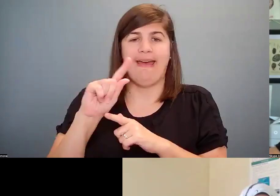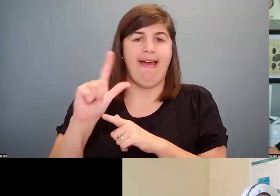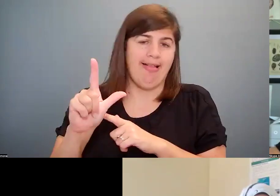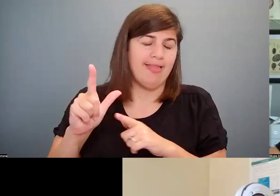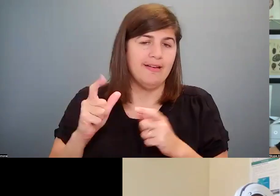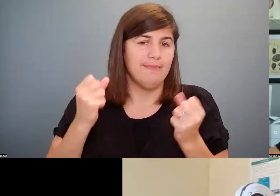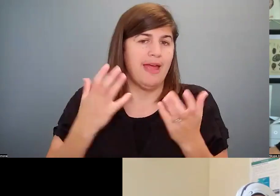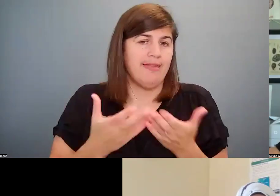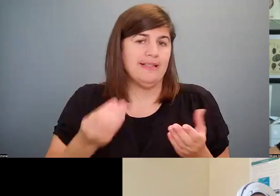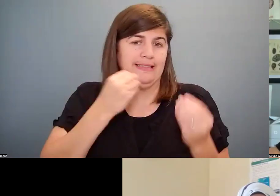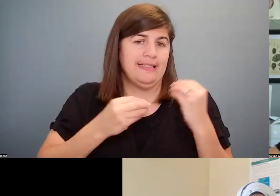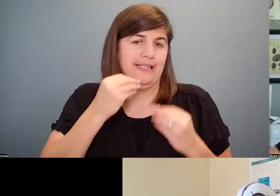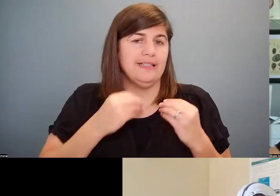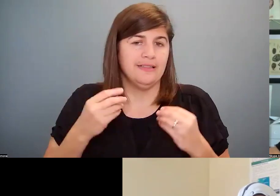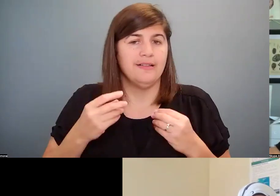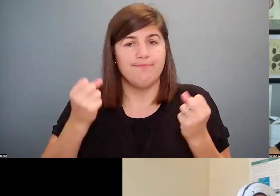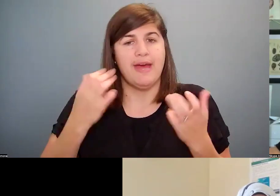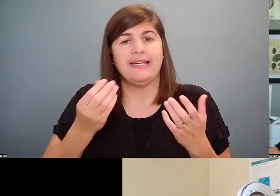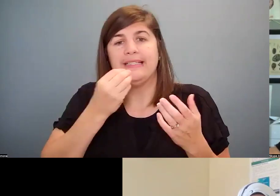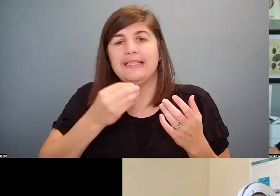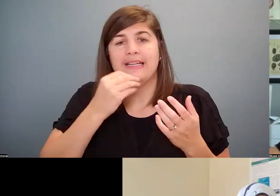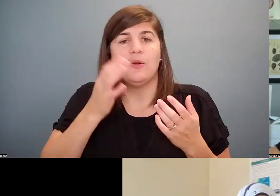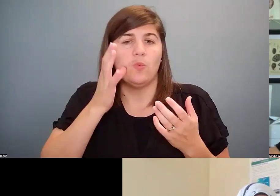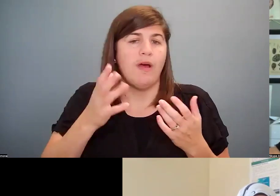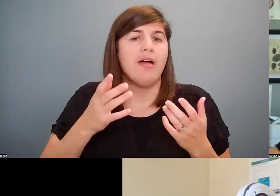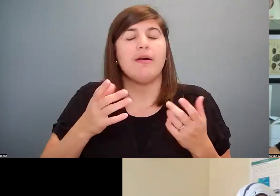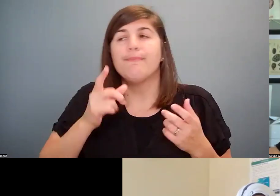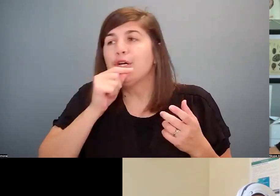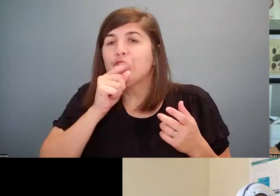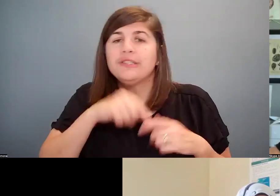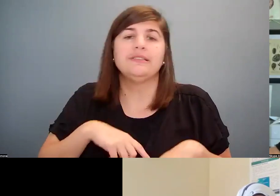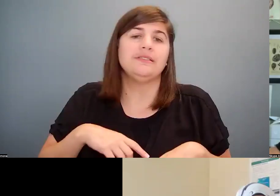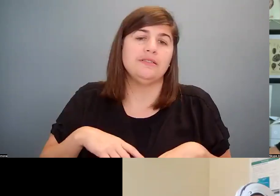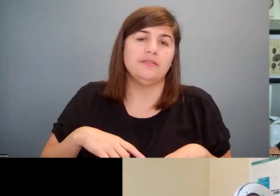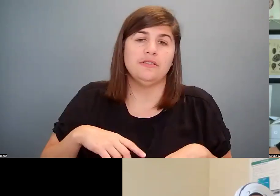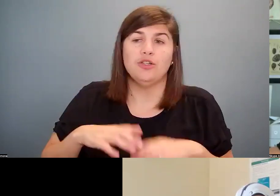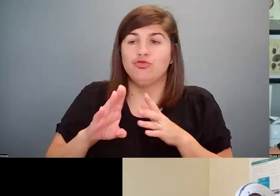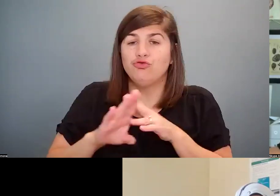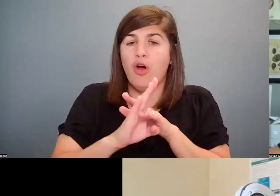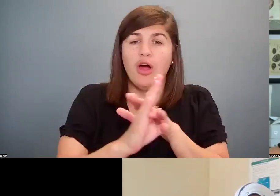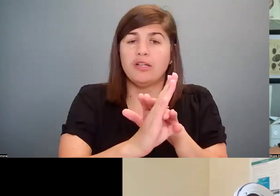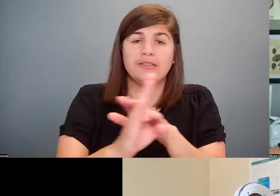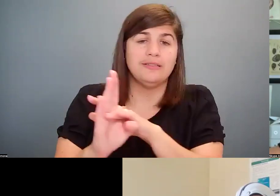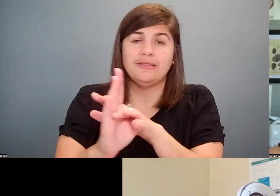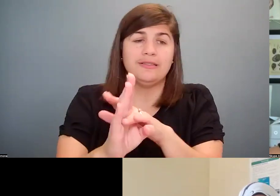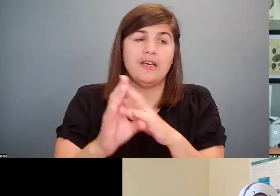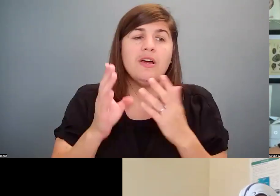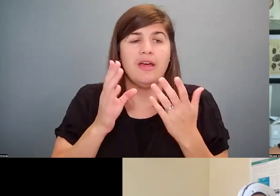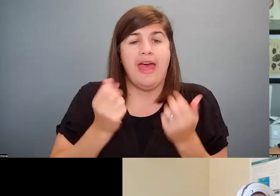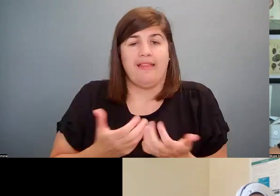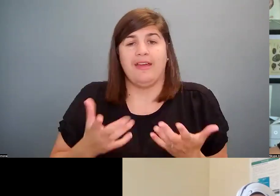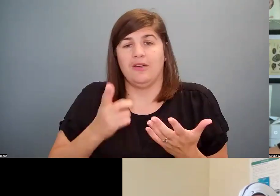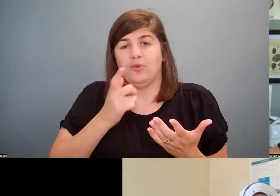are what we call scavengers. So a lot of animals will scavenge them. So birds, sharks, pretty much anything in the ocean that eats